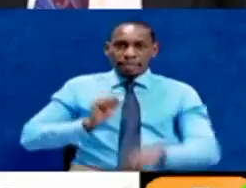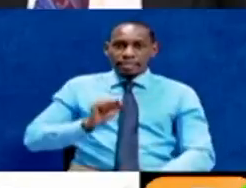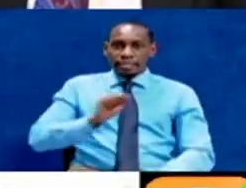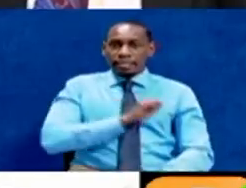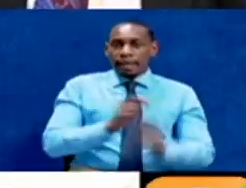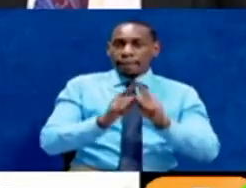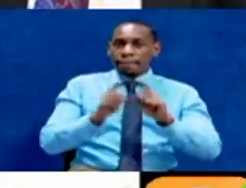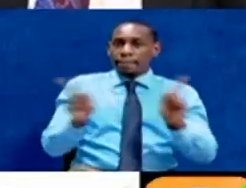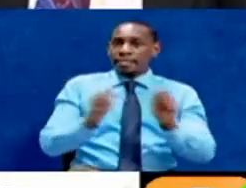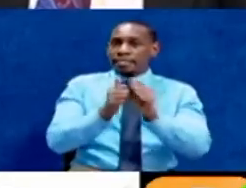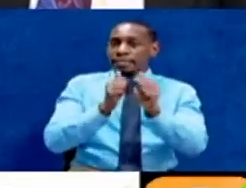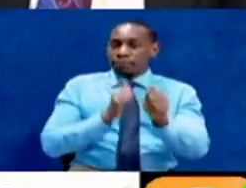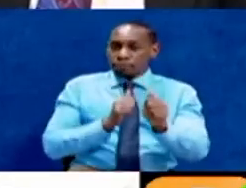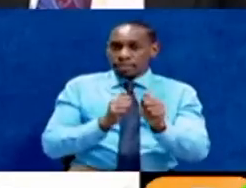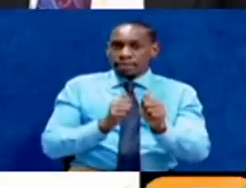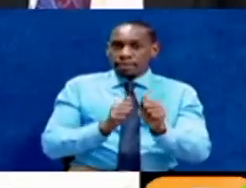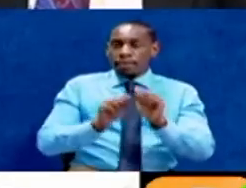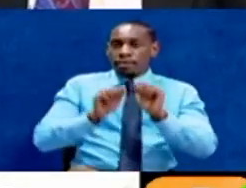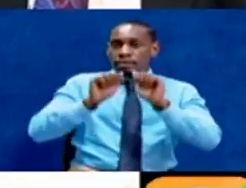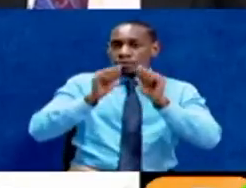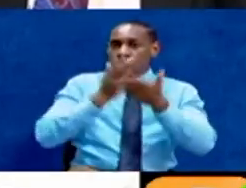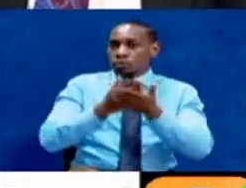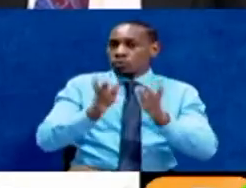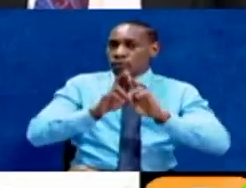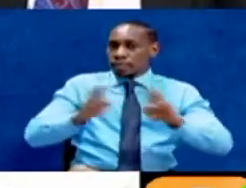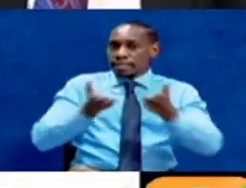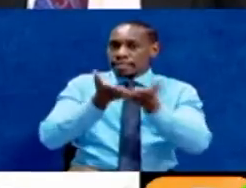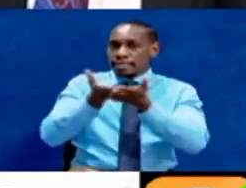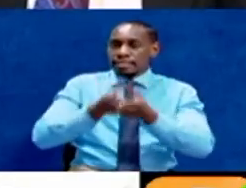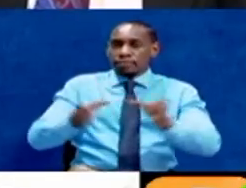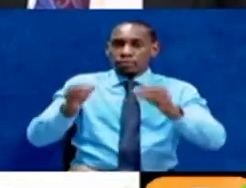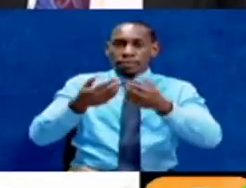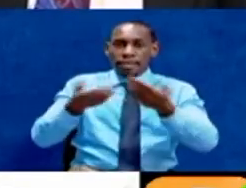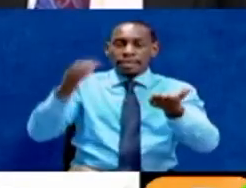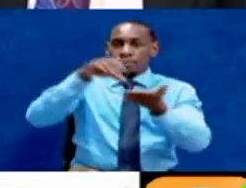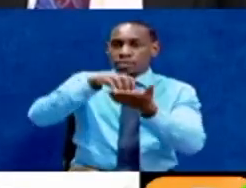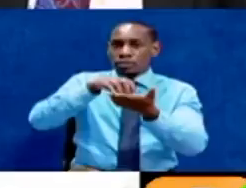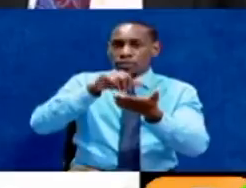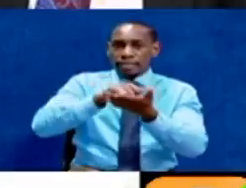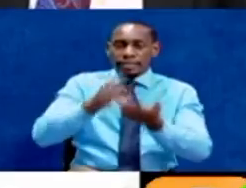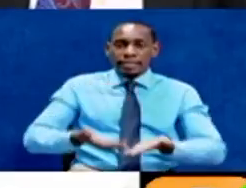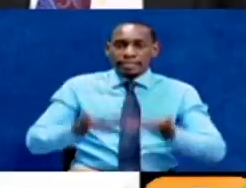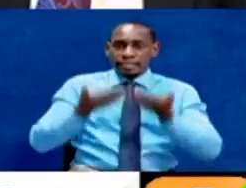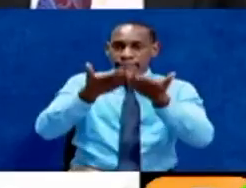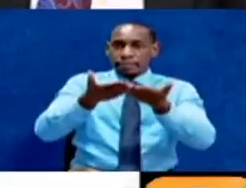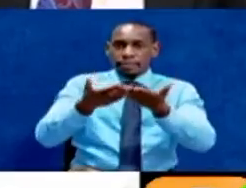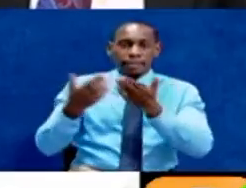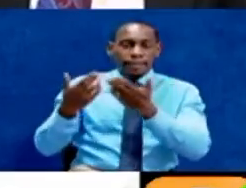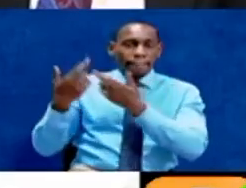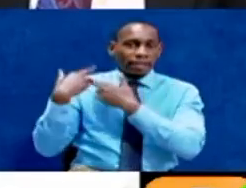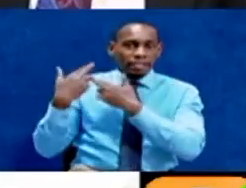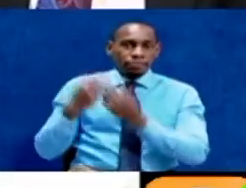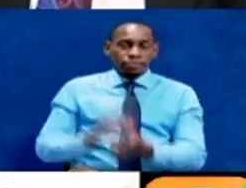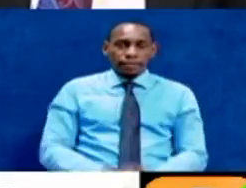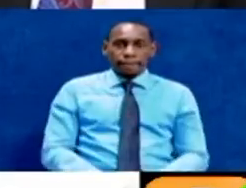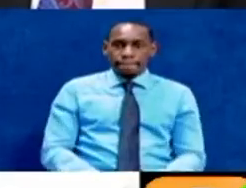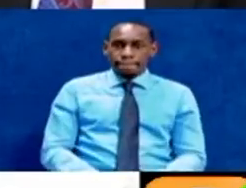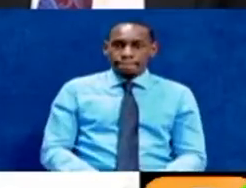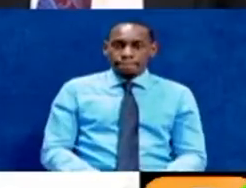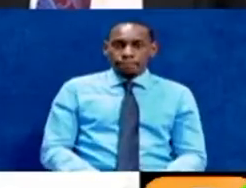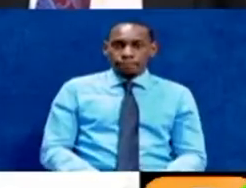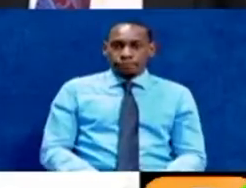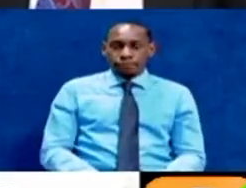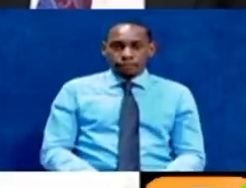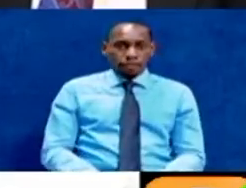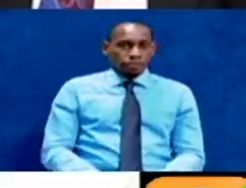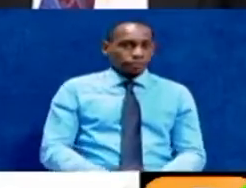I expected that he would continue being able, being willing to serve the party in whatever position he is, that is given to him as a responsibility. Senator Linturi, as we